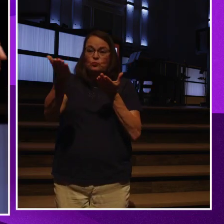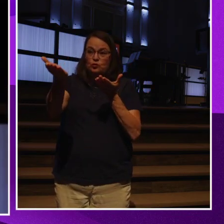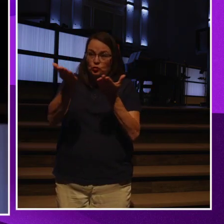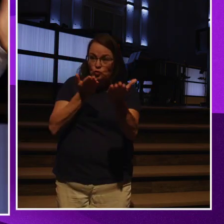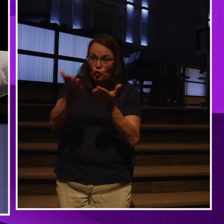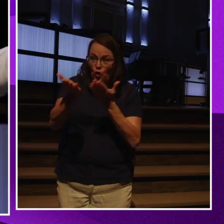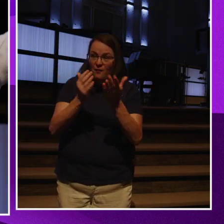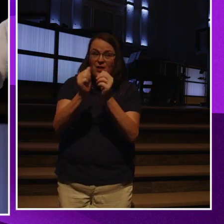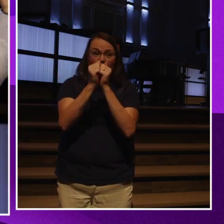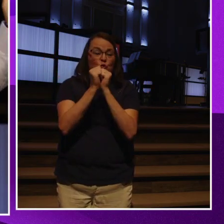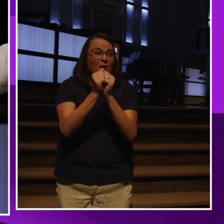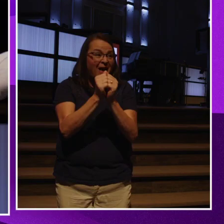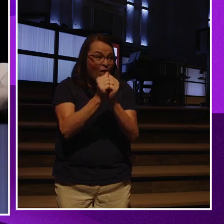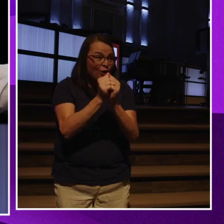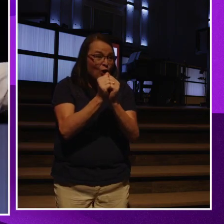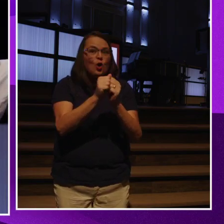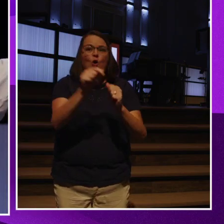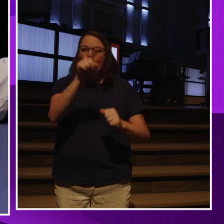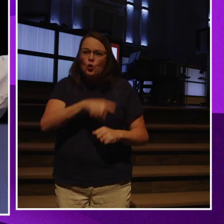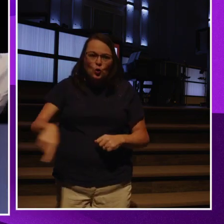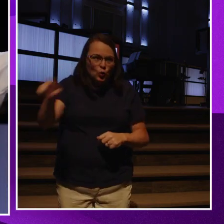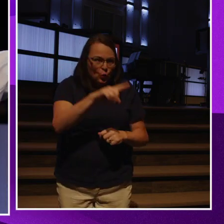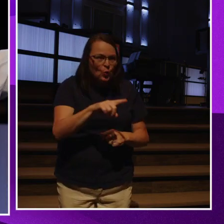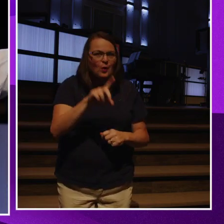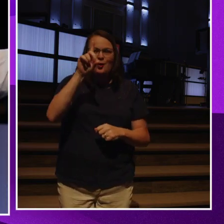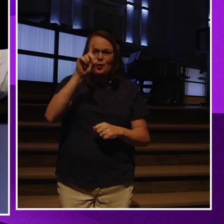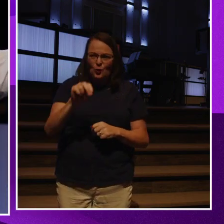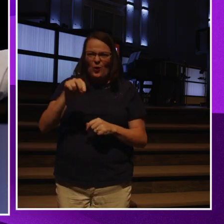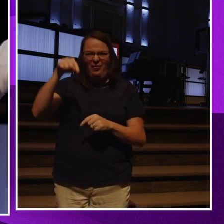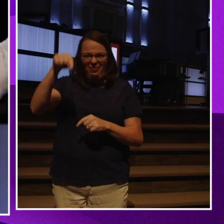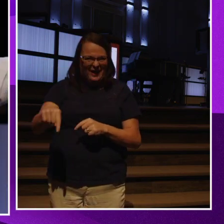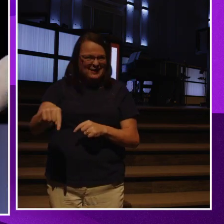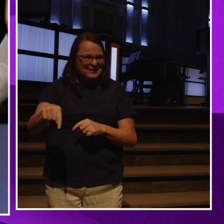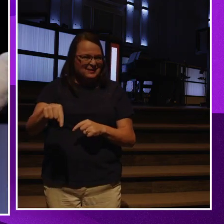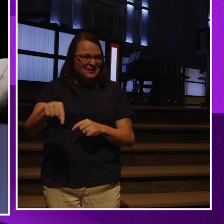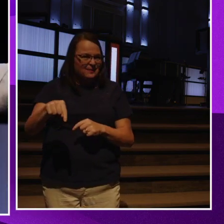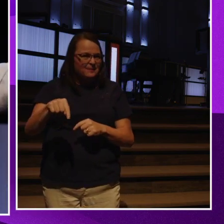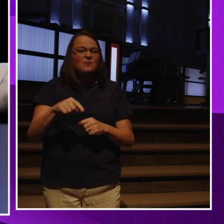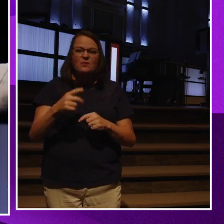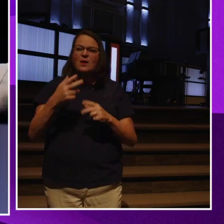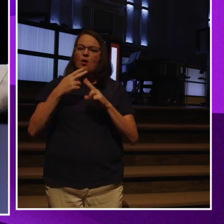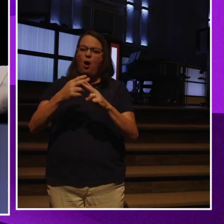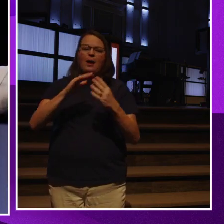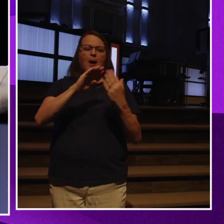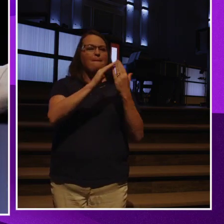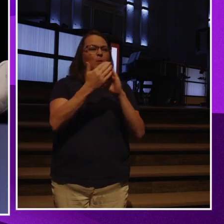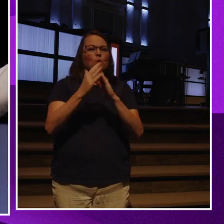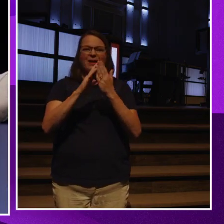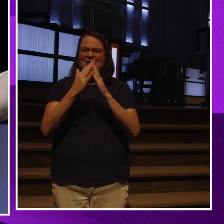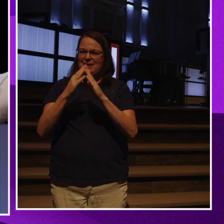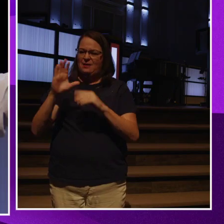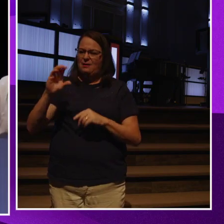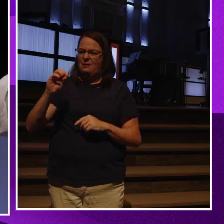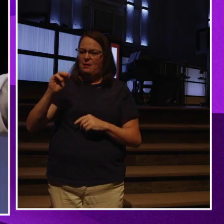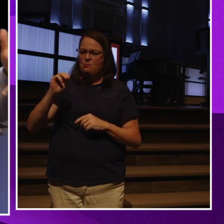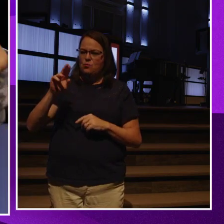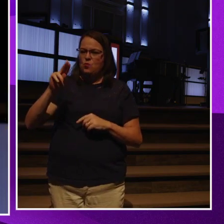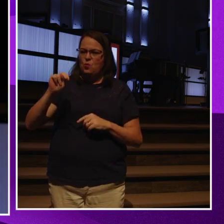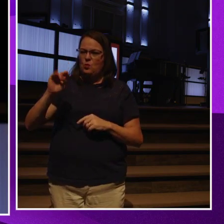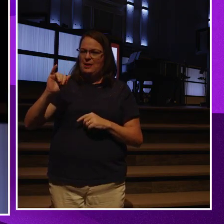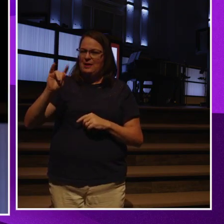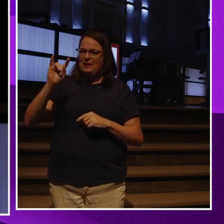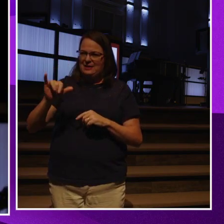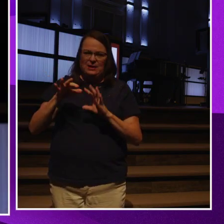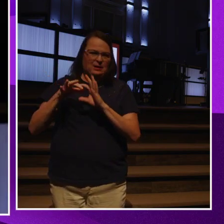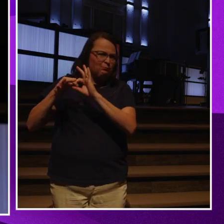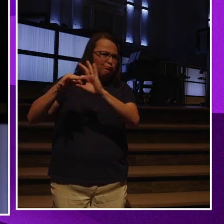out this together, you do this. There is a community aspect of working out our salvation as